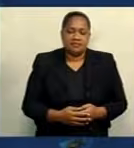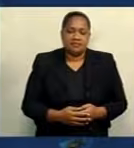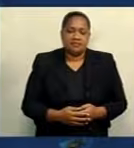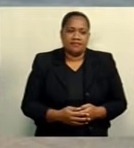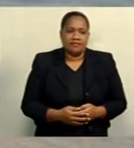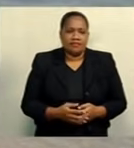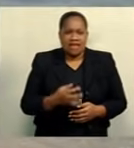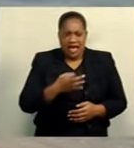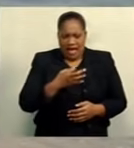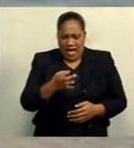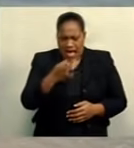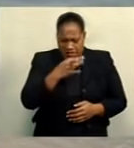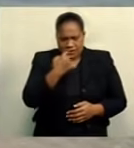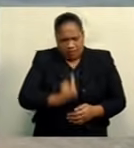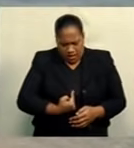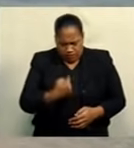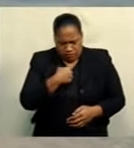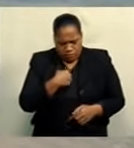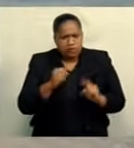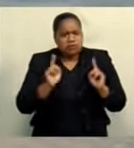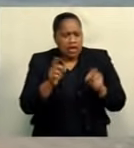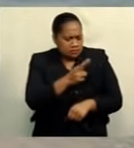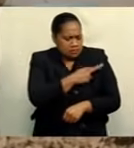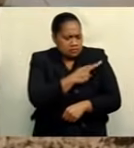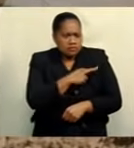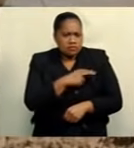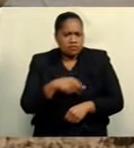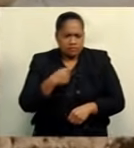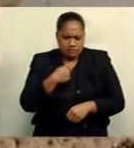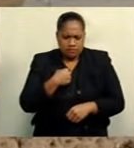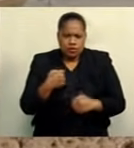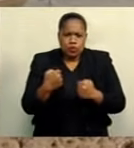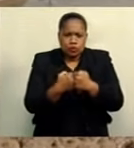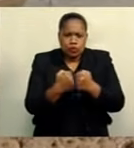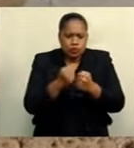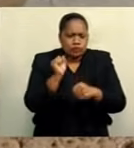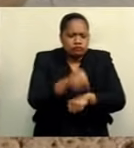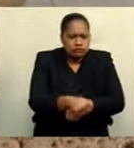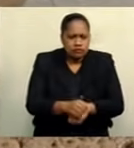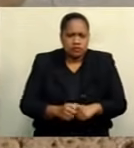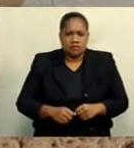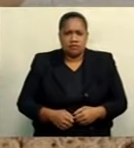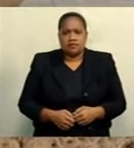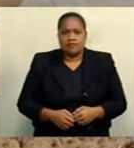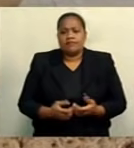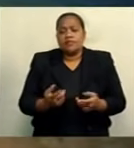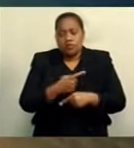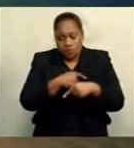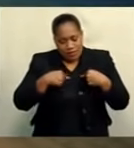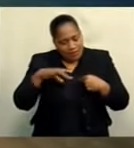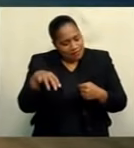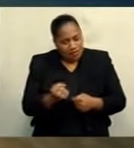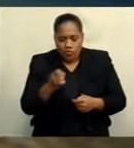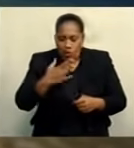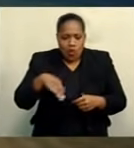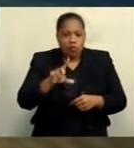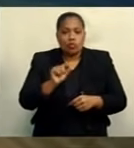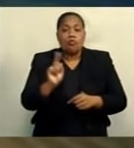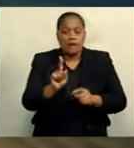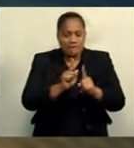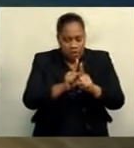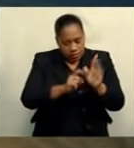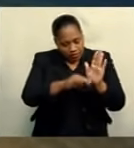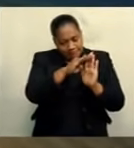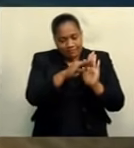Ask yourself, what is your role to fight the pandemic? We must all do our part by following measures that are in place. The head of the government says the